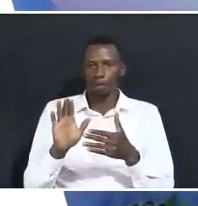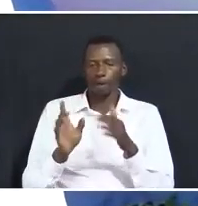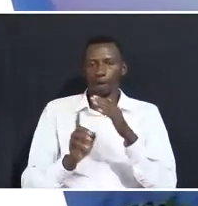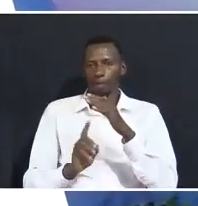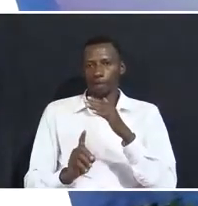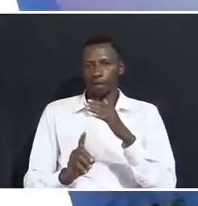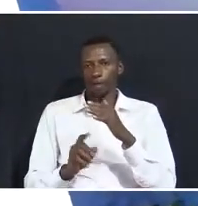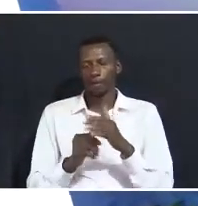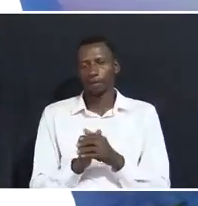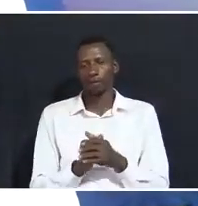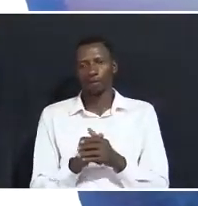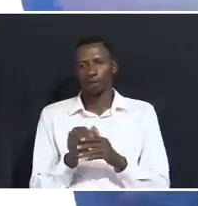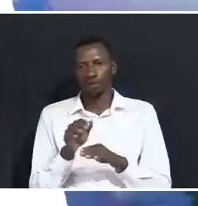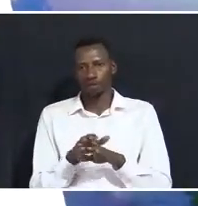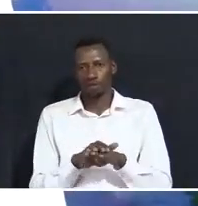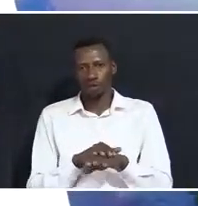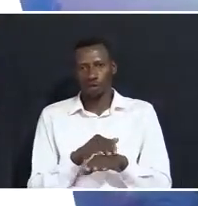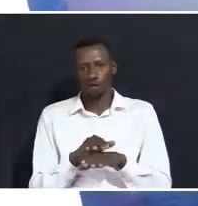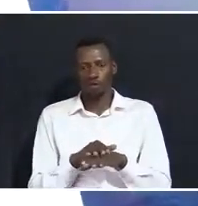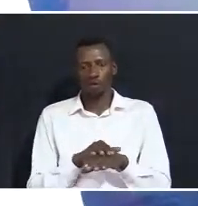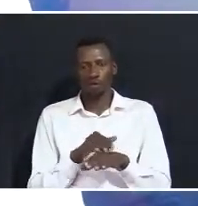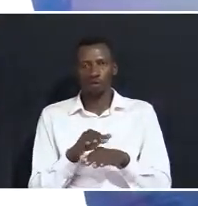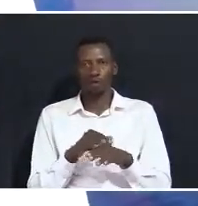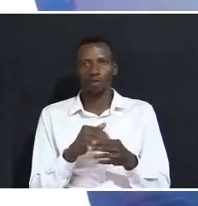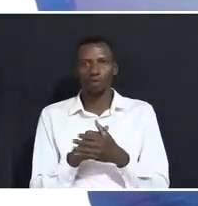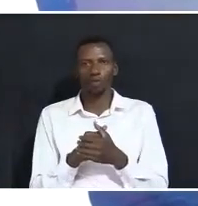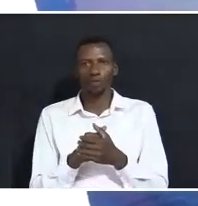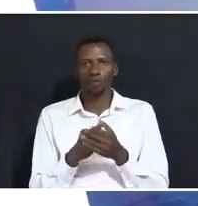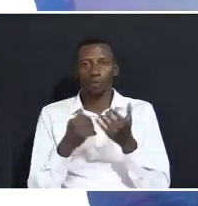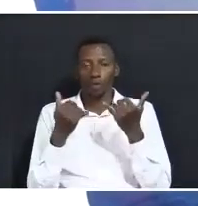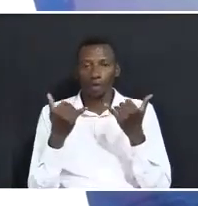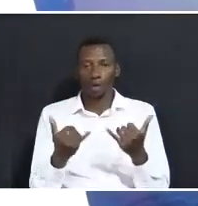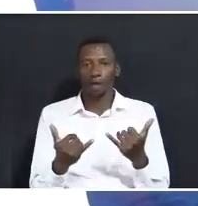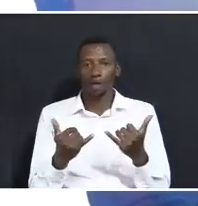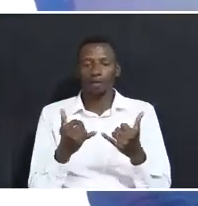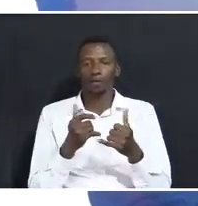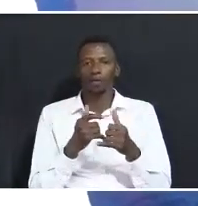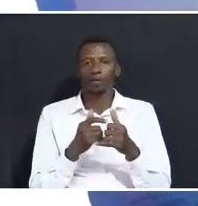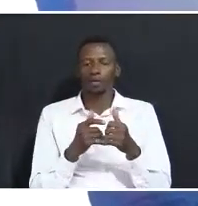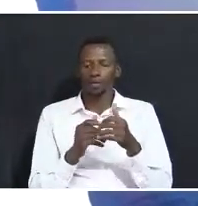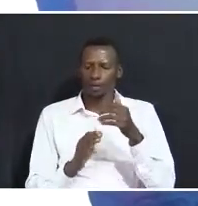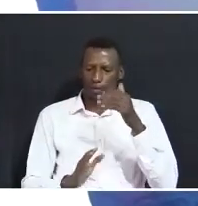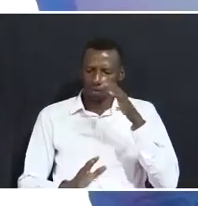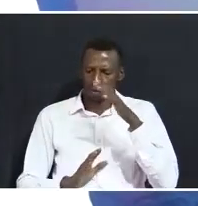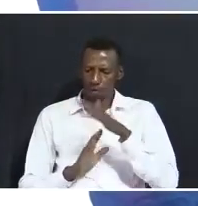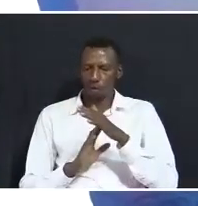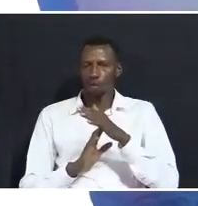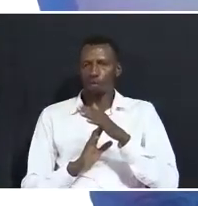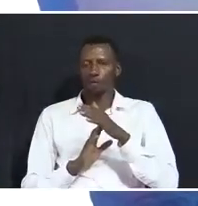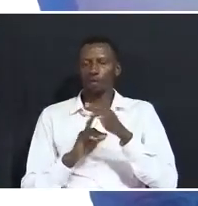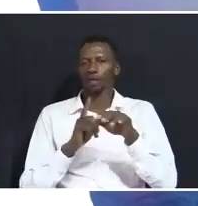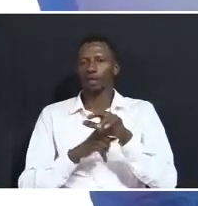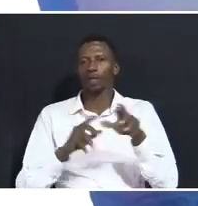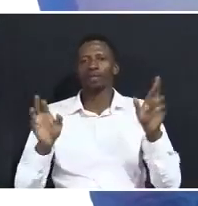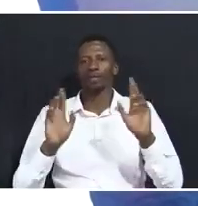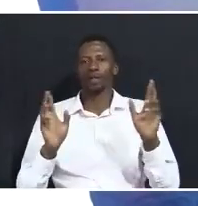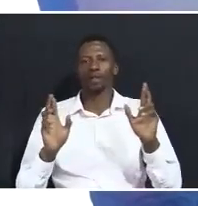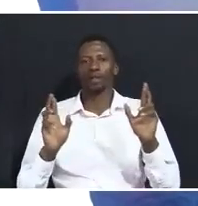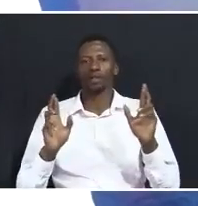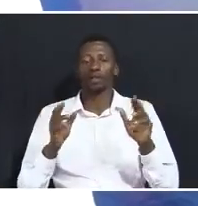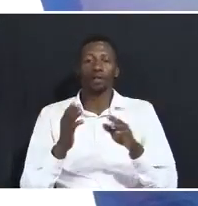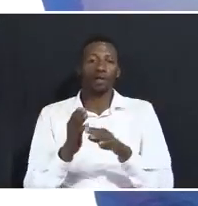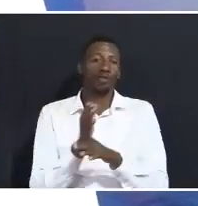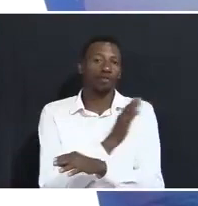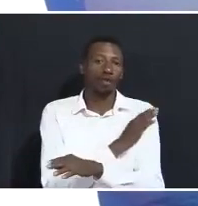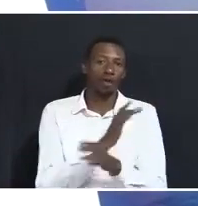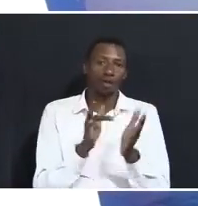ministry's momentum from a low level. Now it's coming to the peak of it. Previously, he will